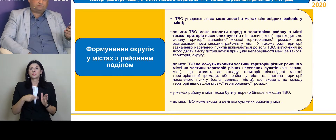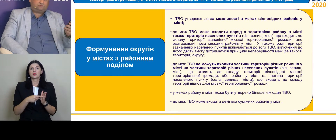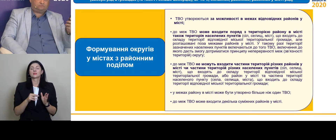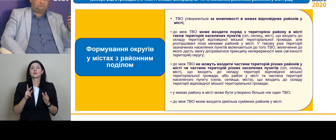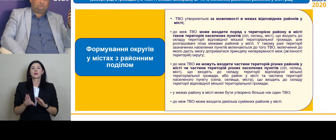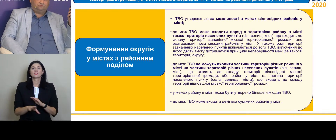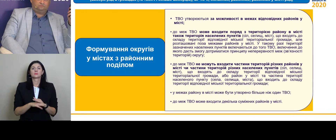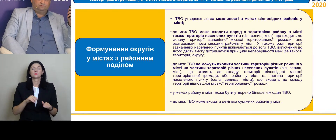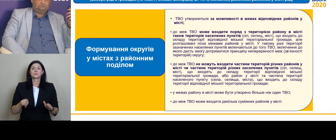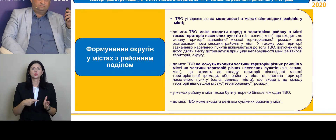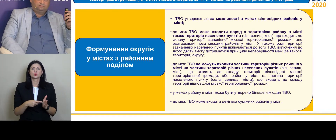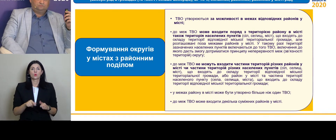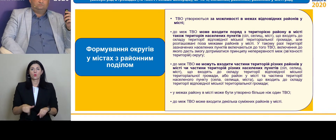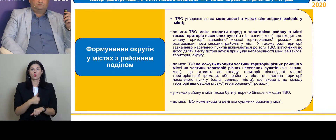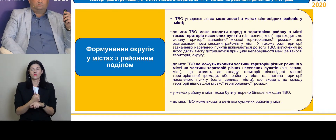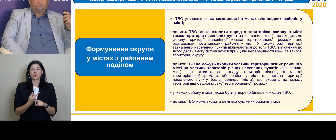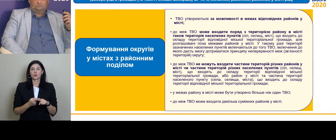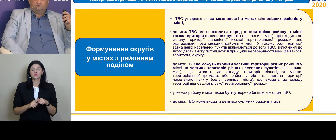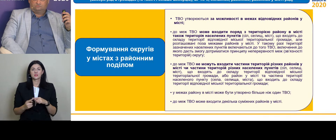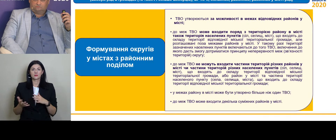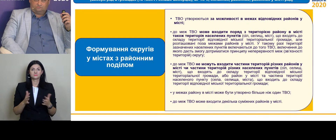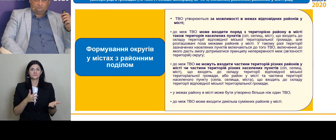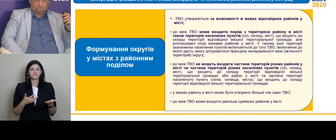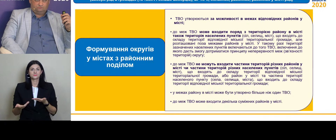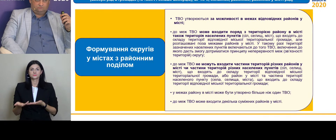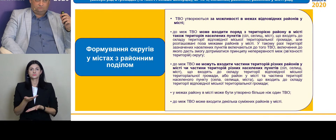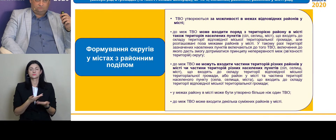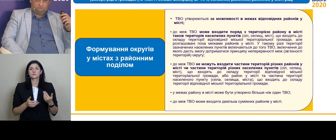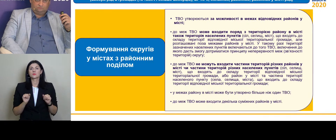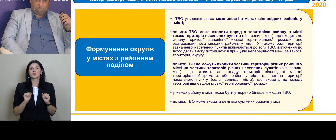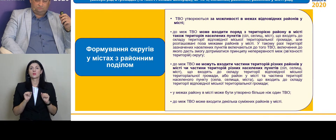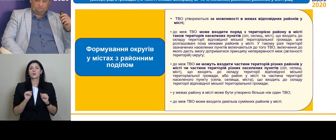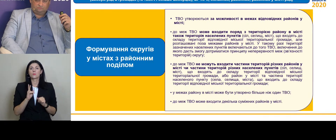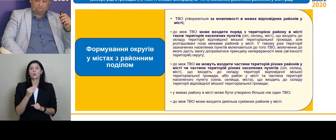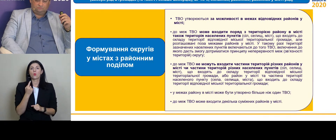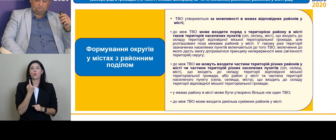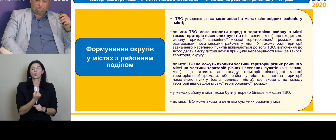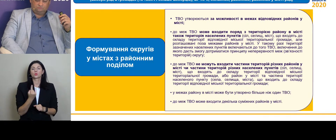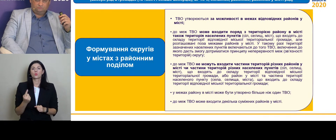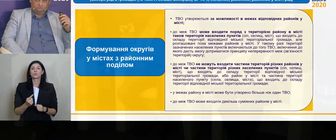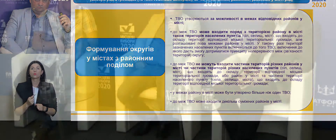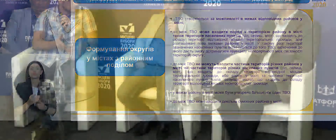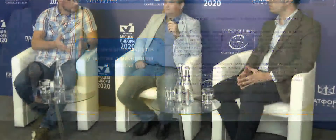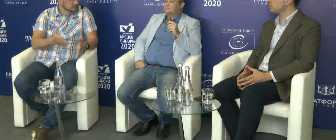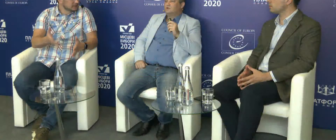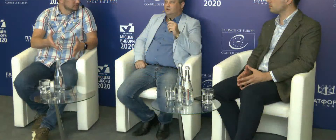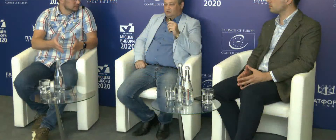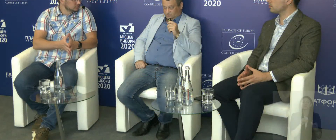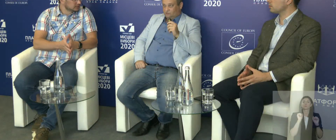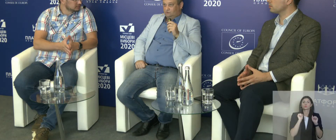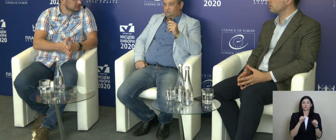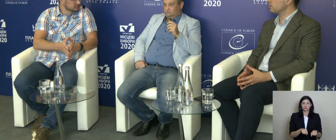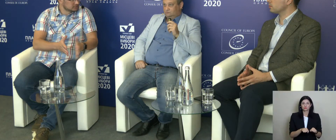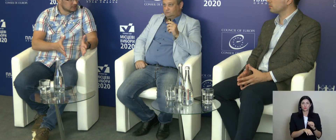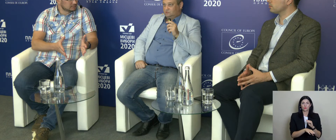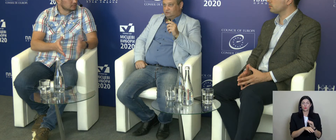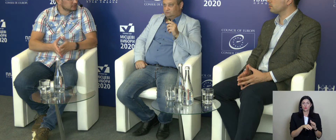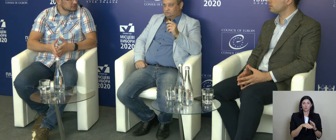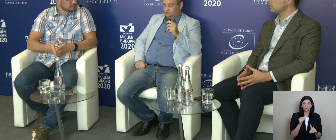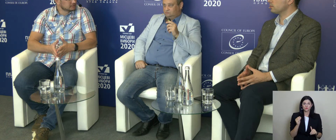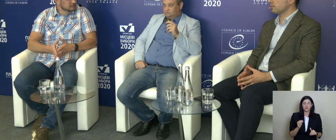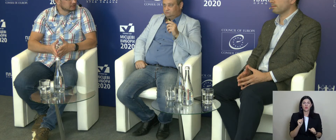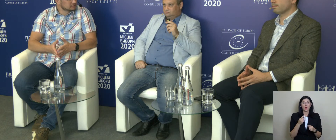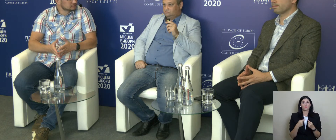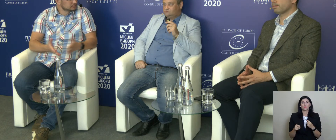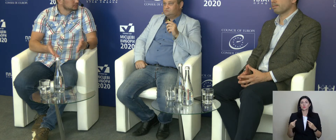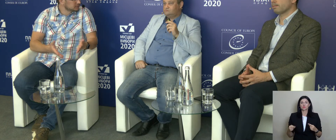going to participate in the elections of the mayor. So this agglomeration, as we can say it, can vote in one